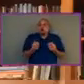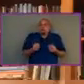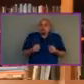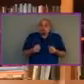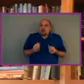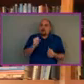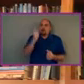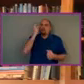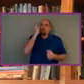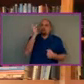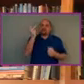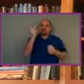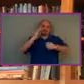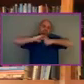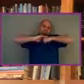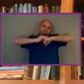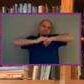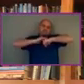the overall